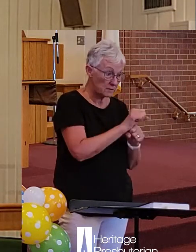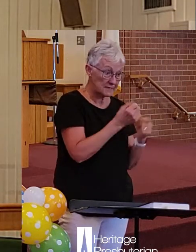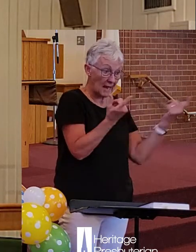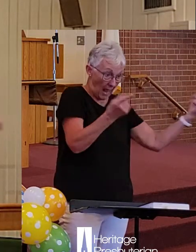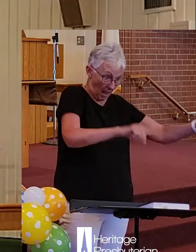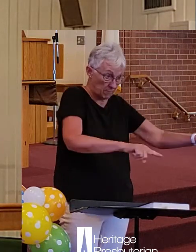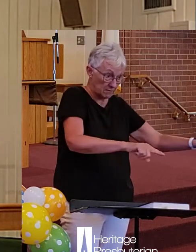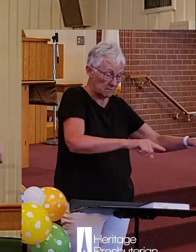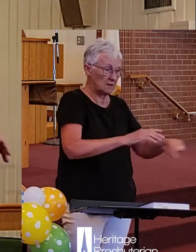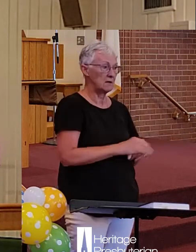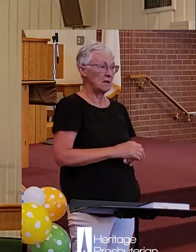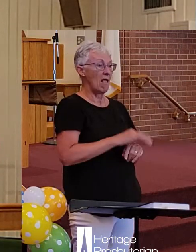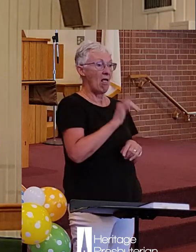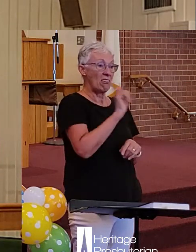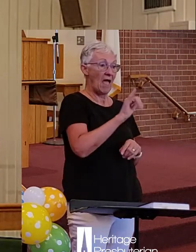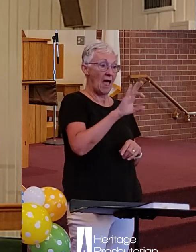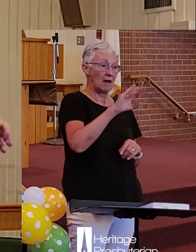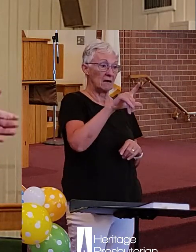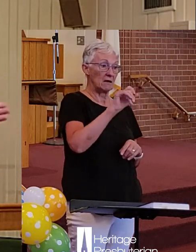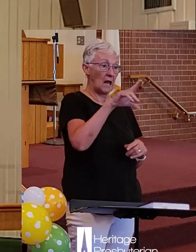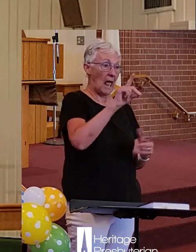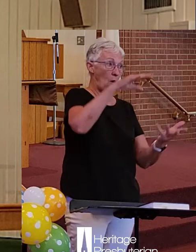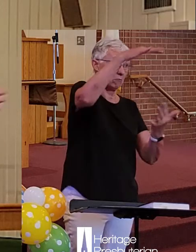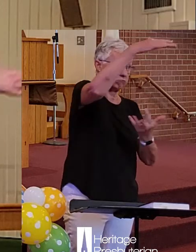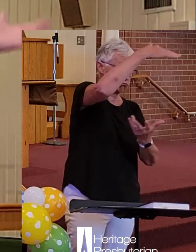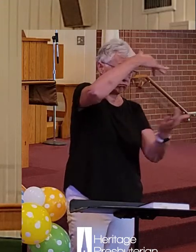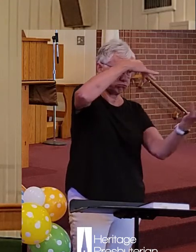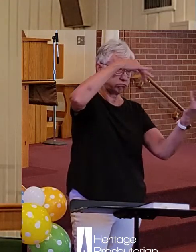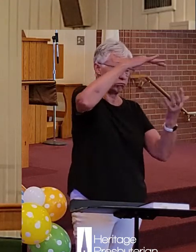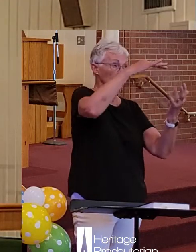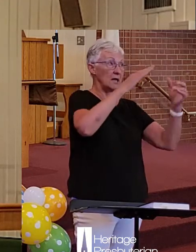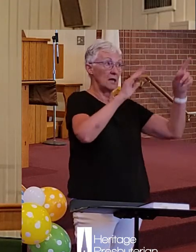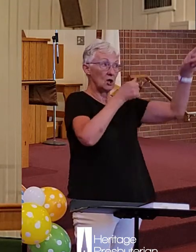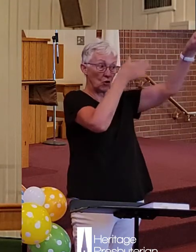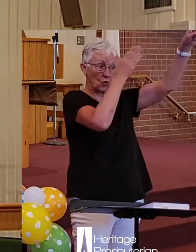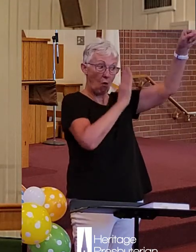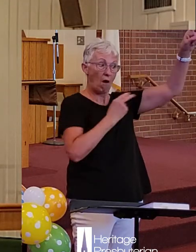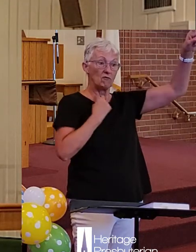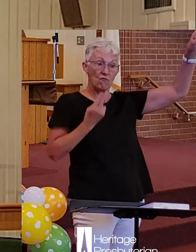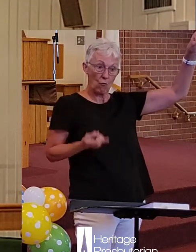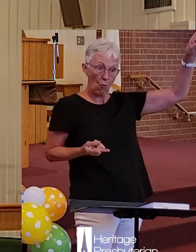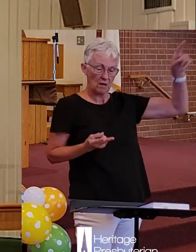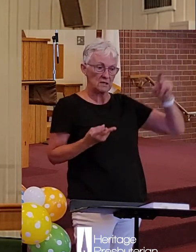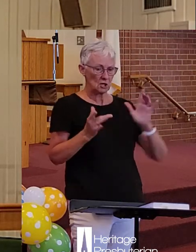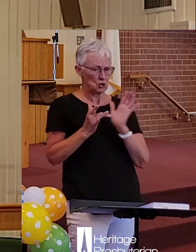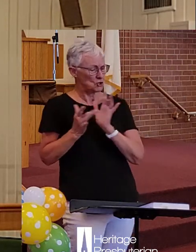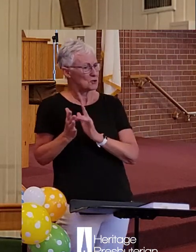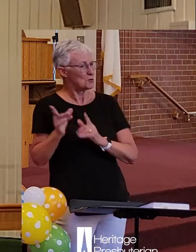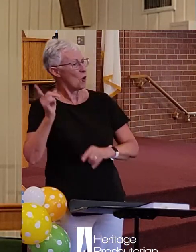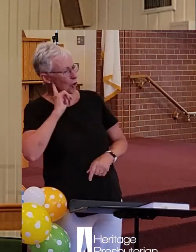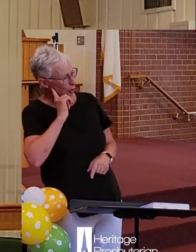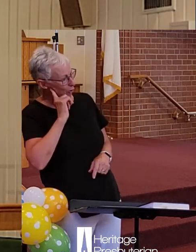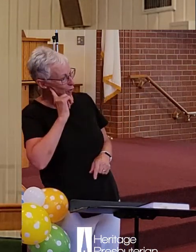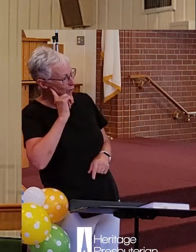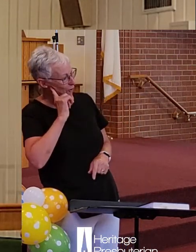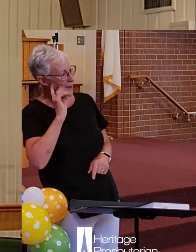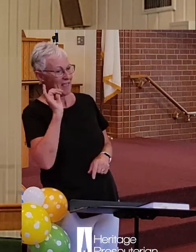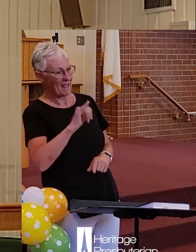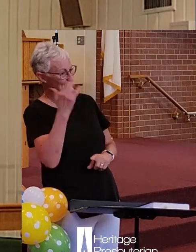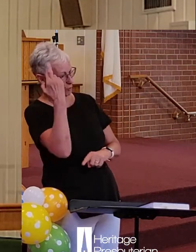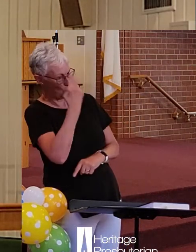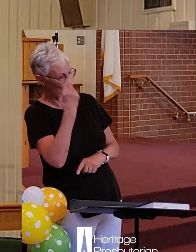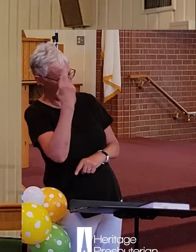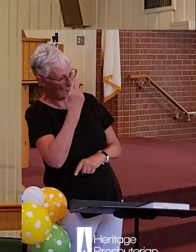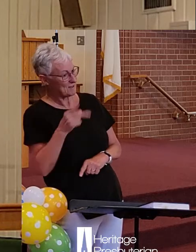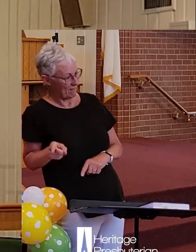The voice from God is the climax of this story and the reason for this event. Peter, John, and